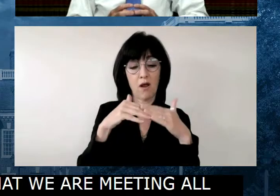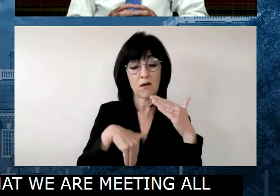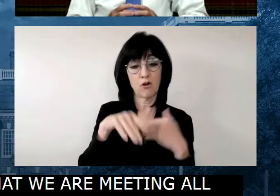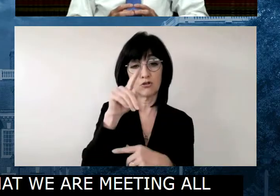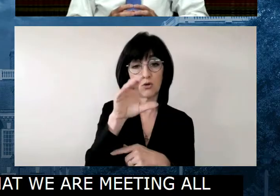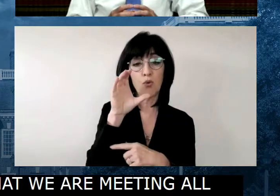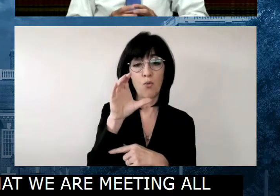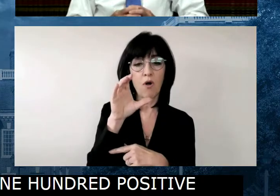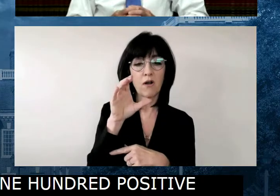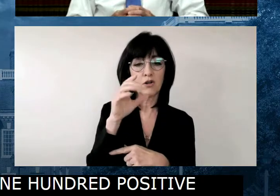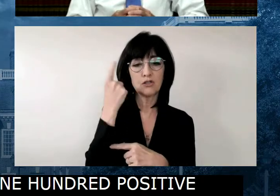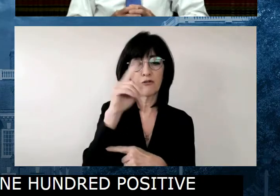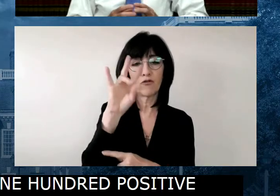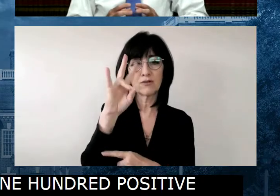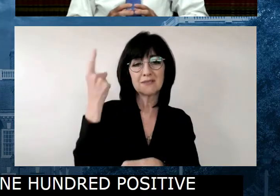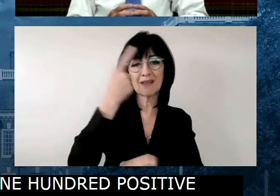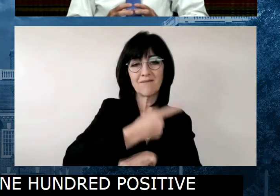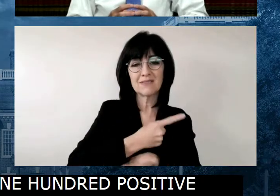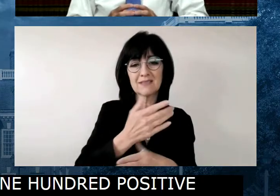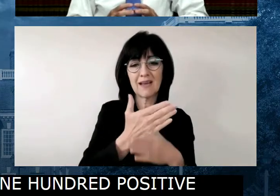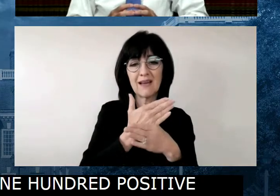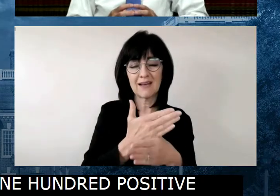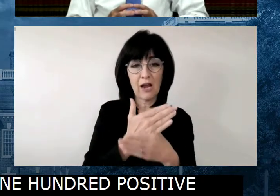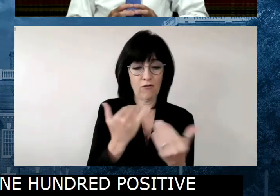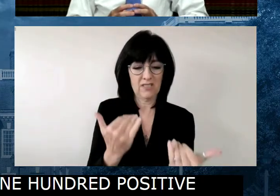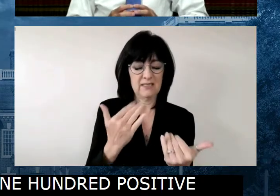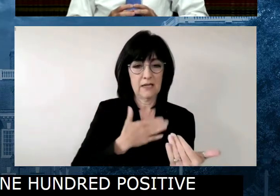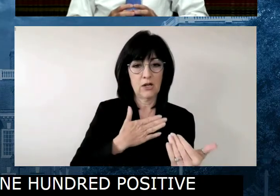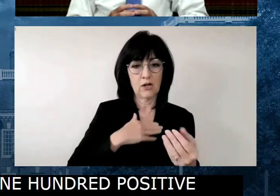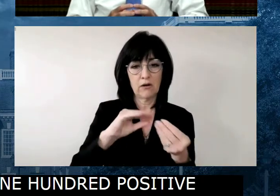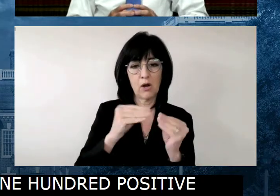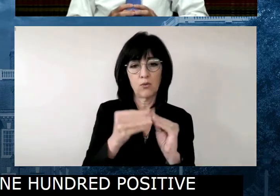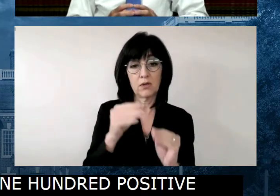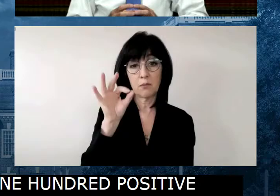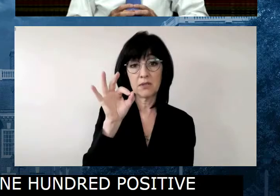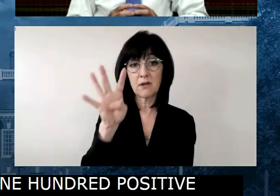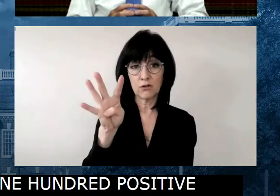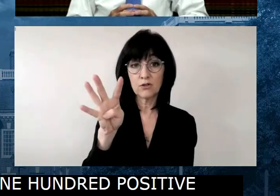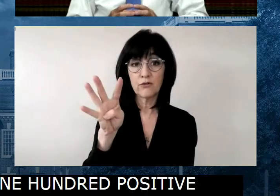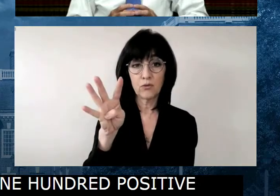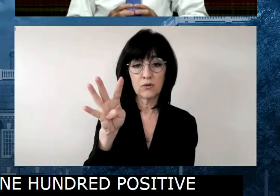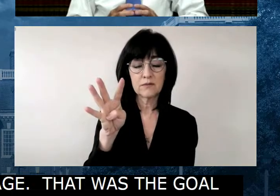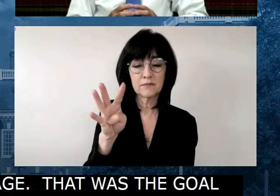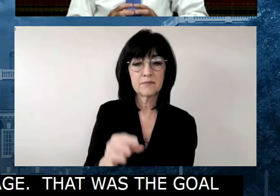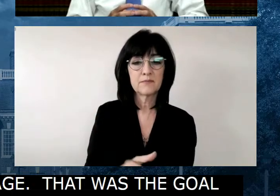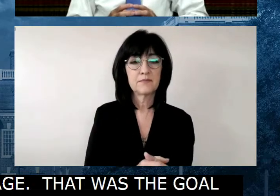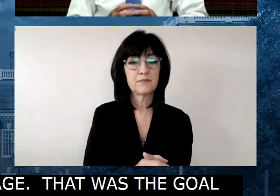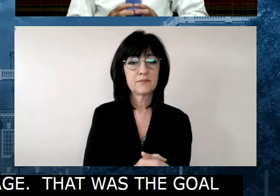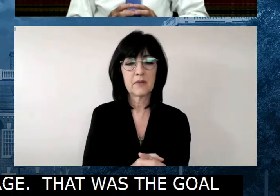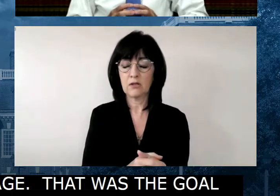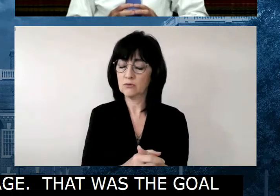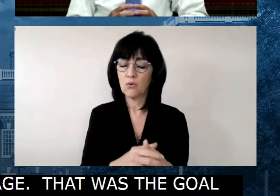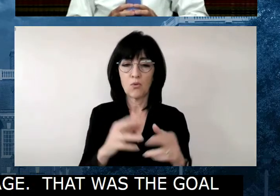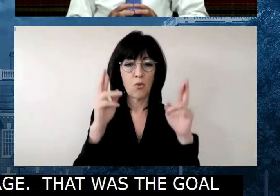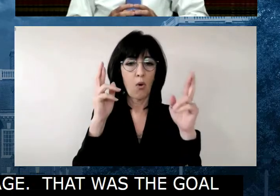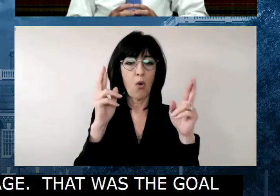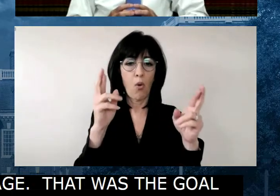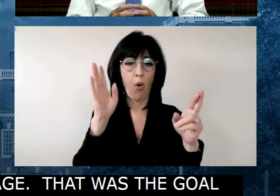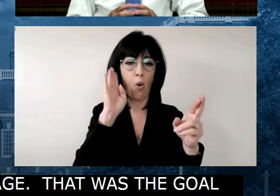us in line with where we were at the end of last summer, and we're headed down from here, hopefully.